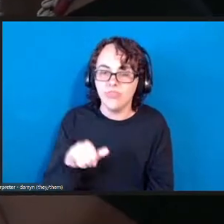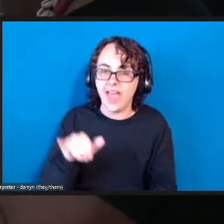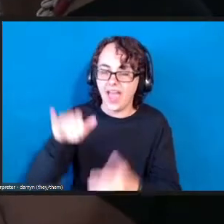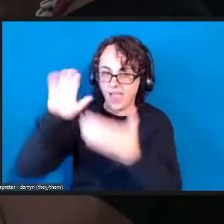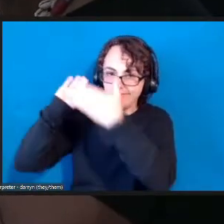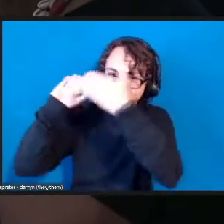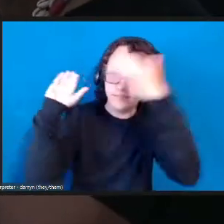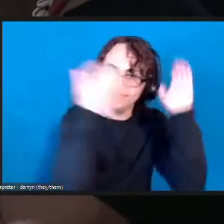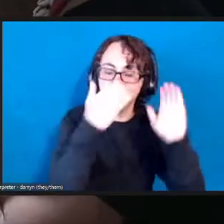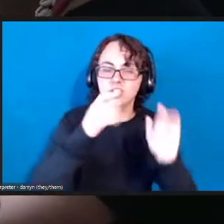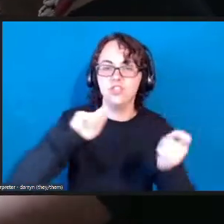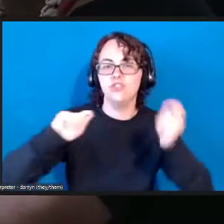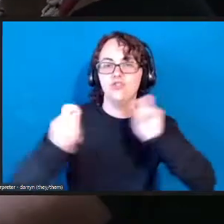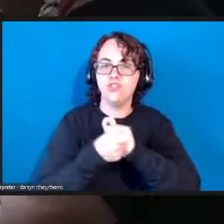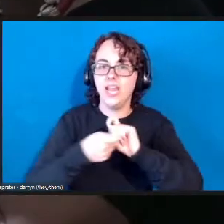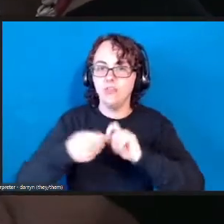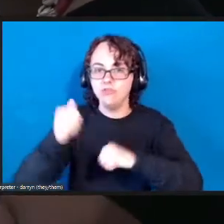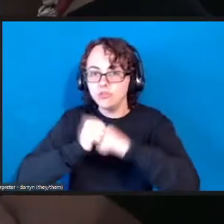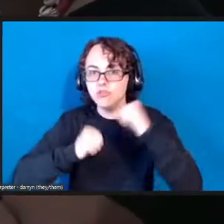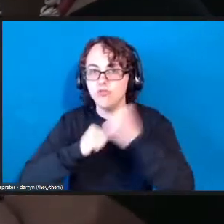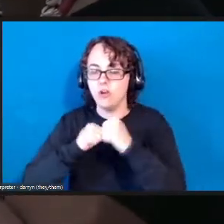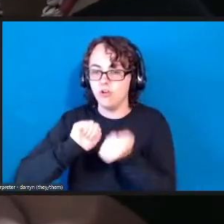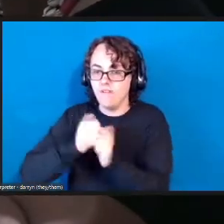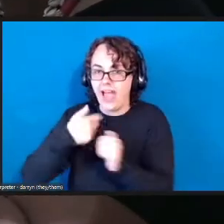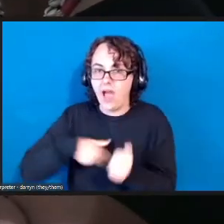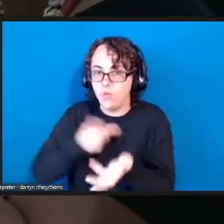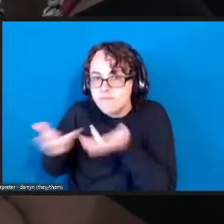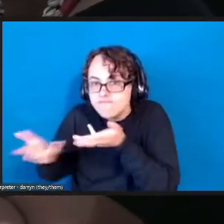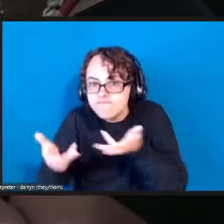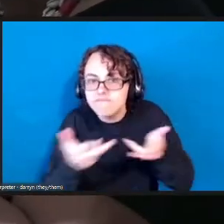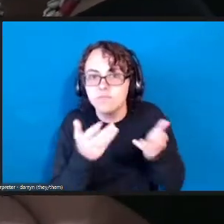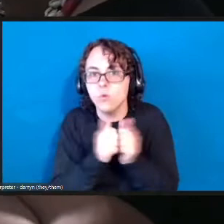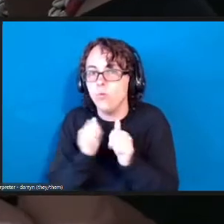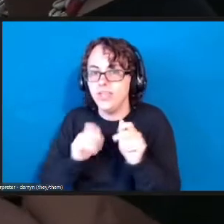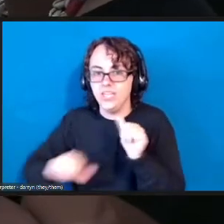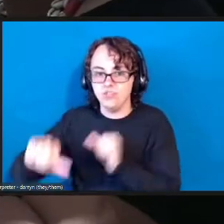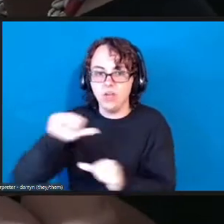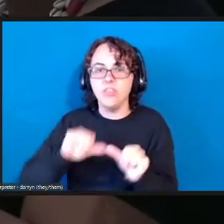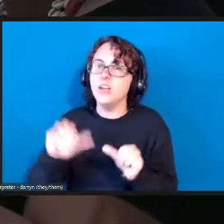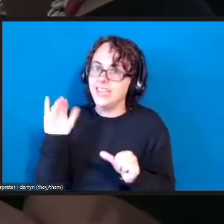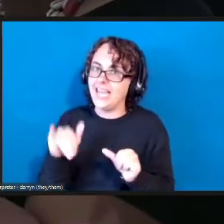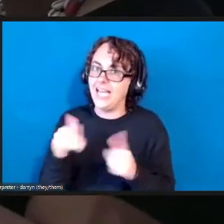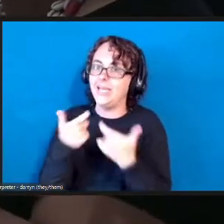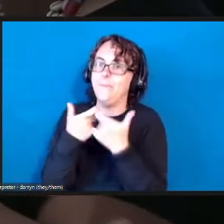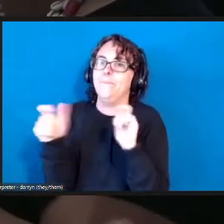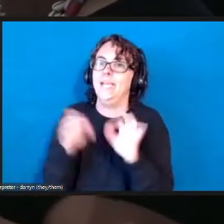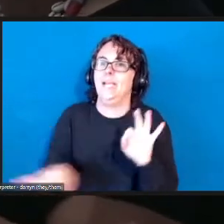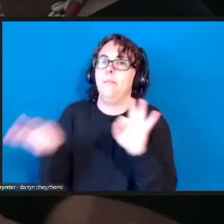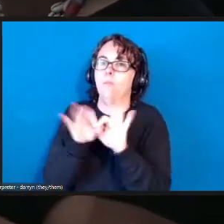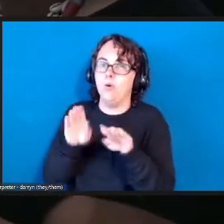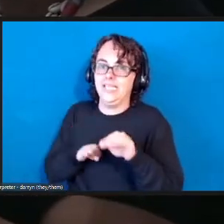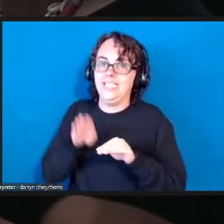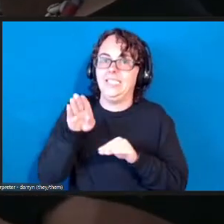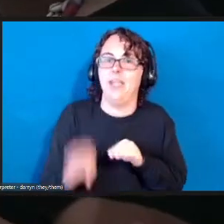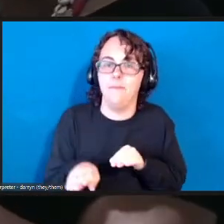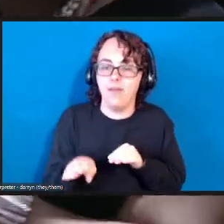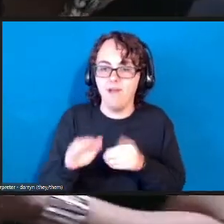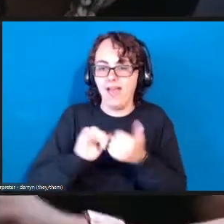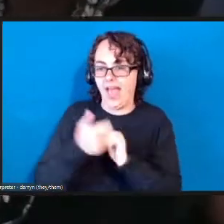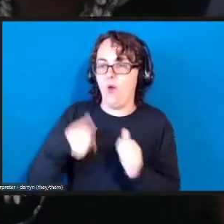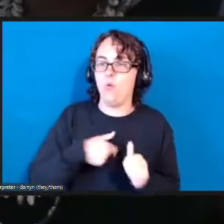each other is one of the first steps, I think, towards how to build a queer American theater.